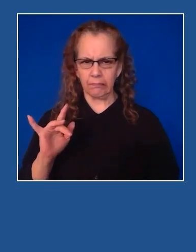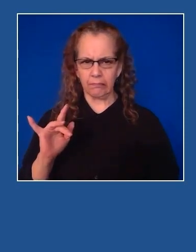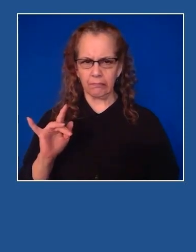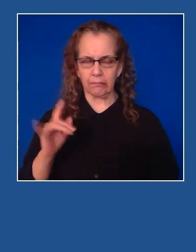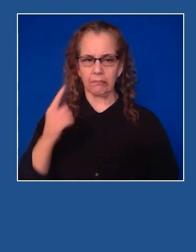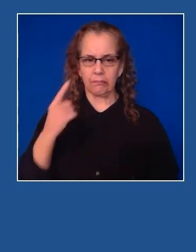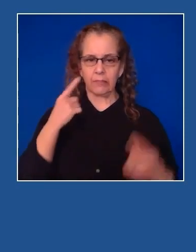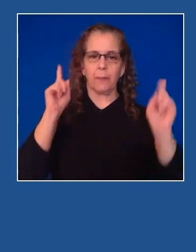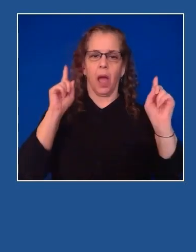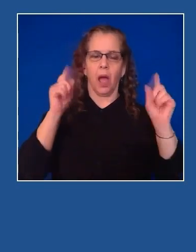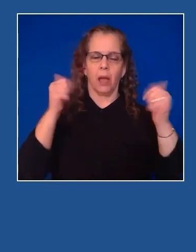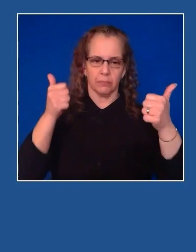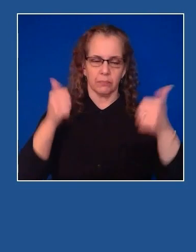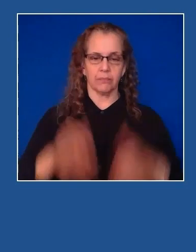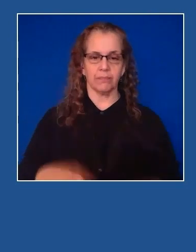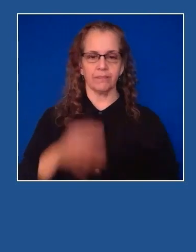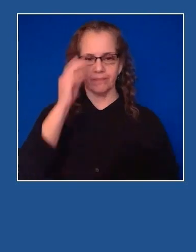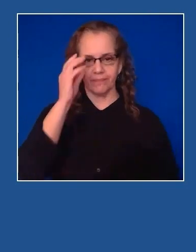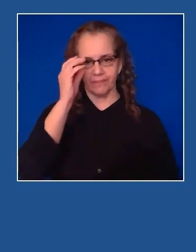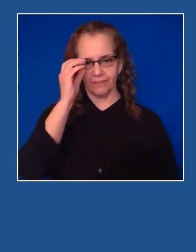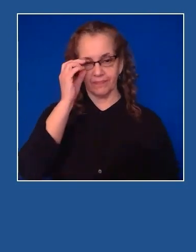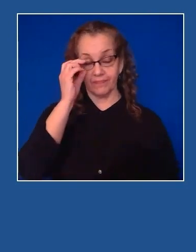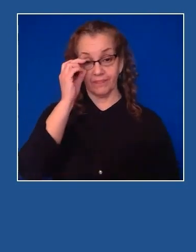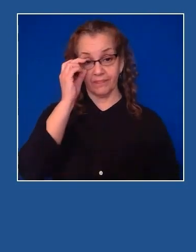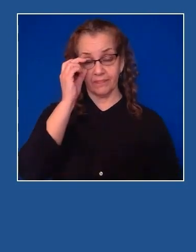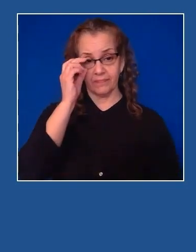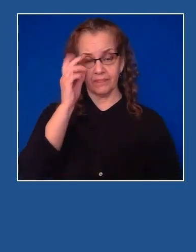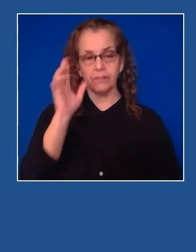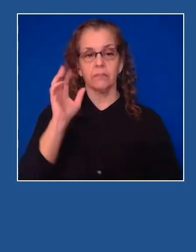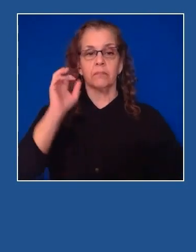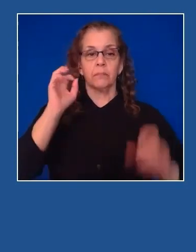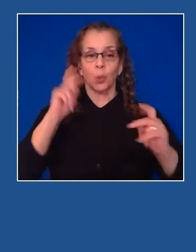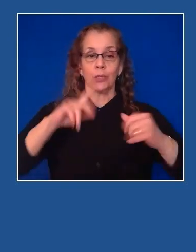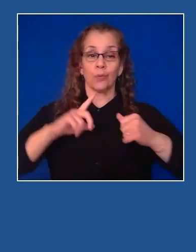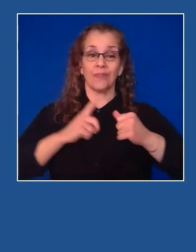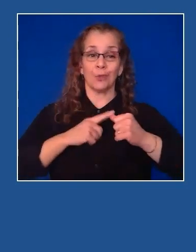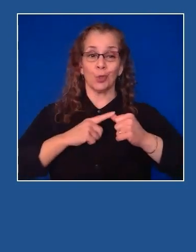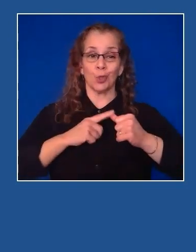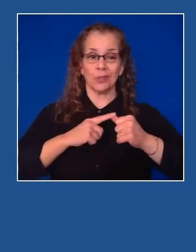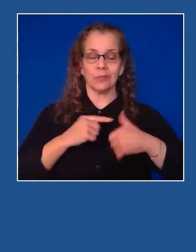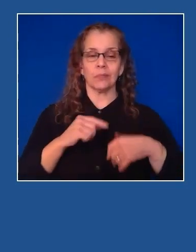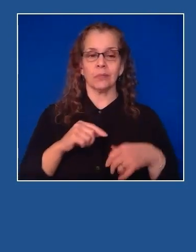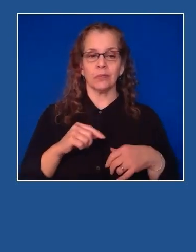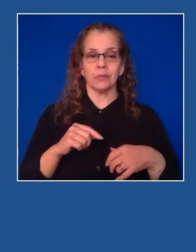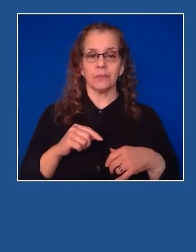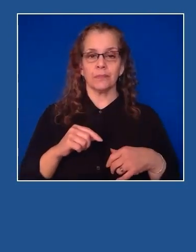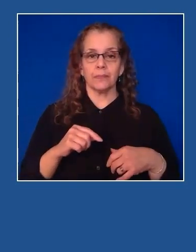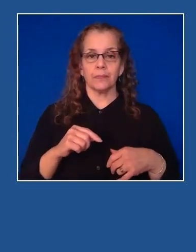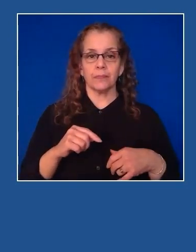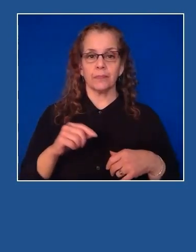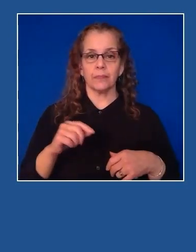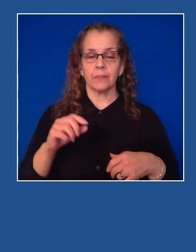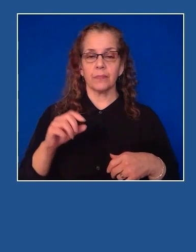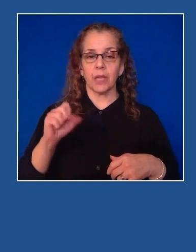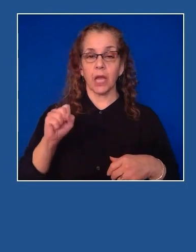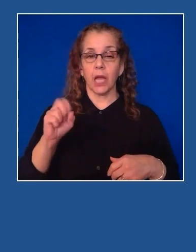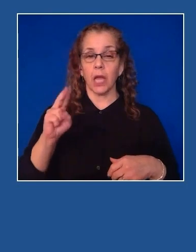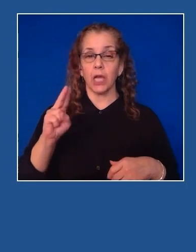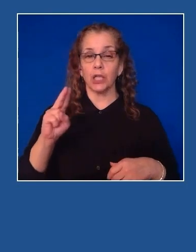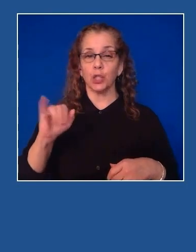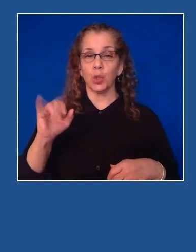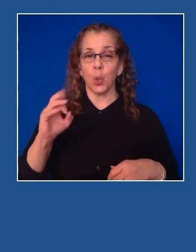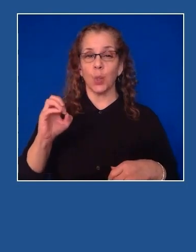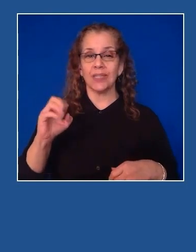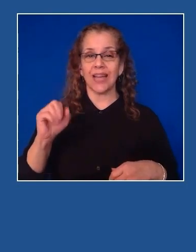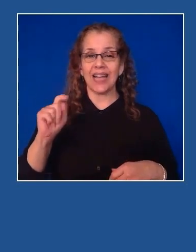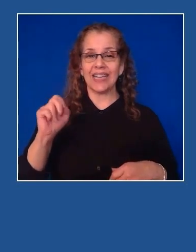There we go. Okay. So first of all, let's just start at the beginning. That suicidality and self-harm